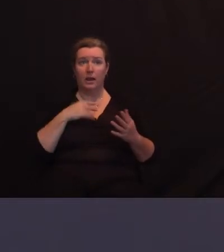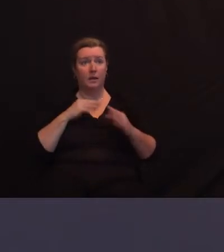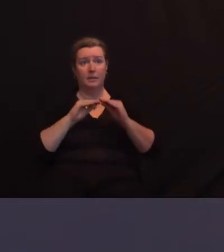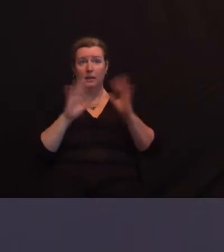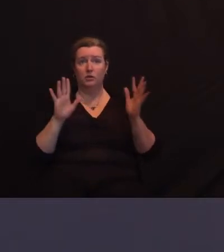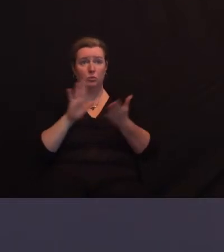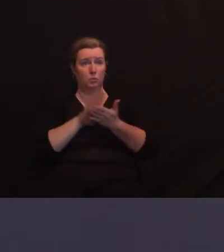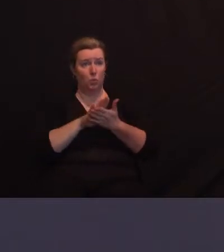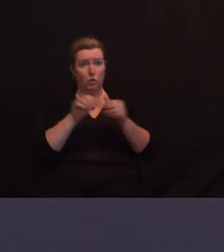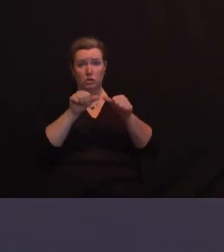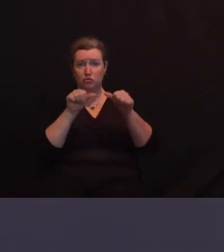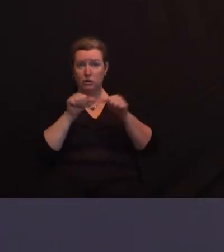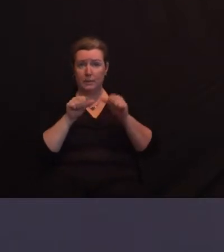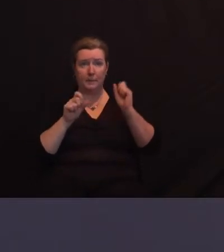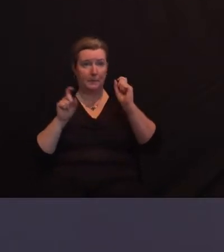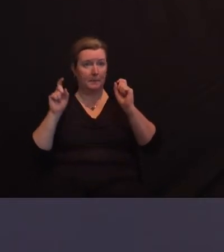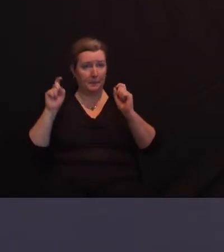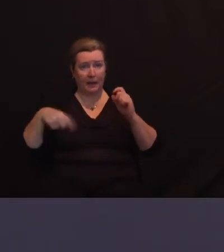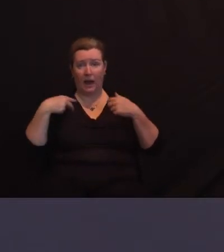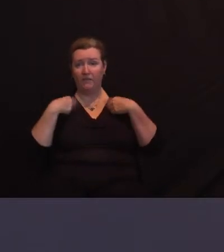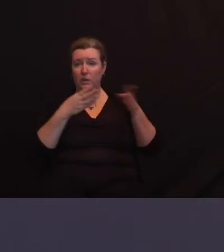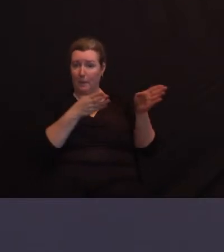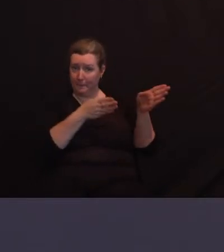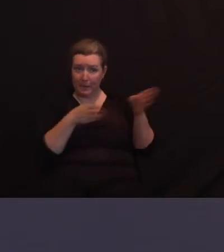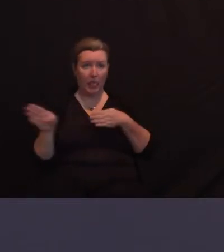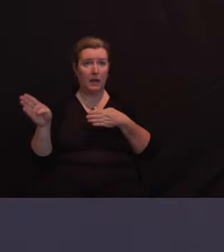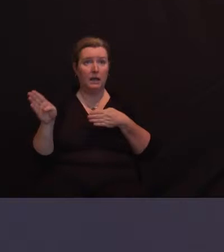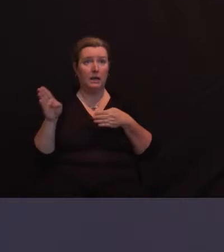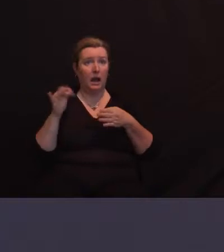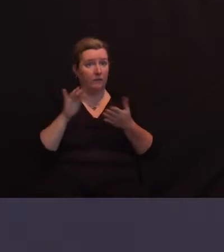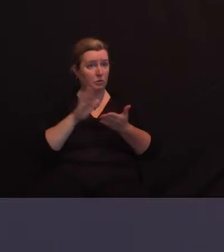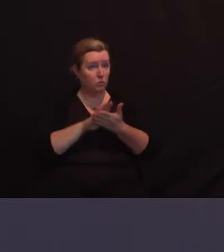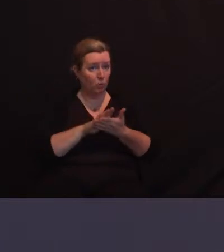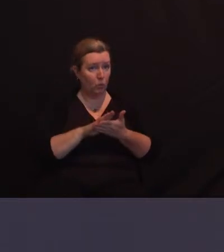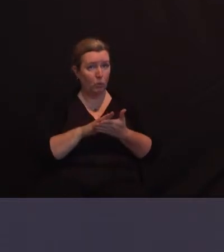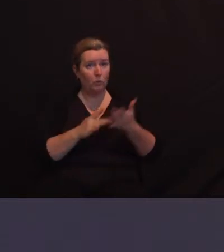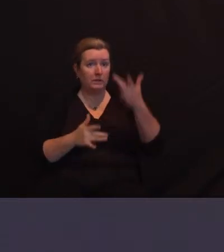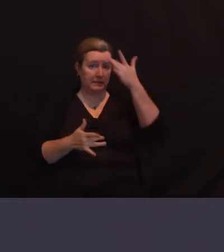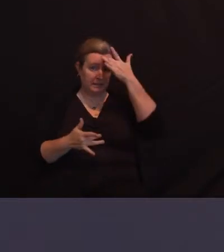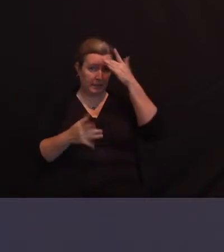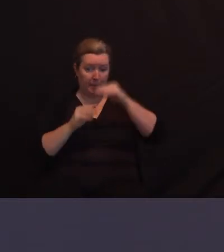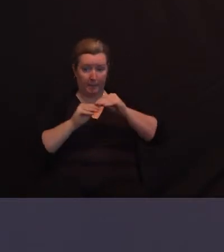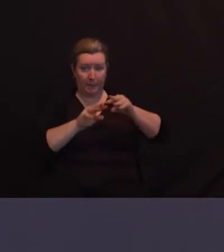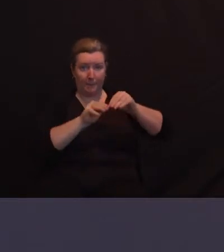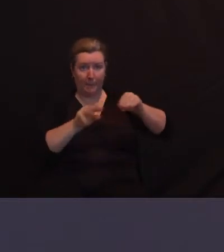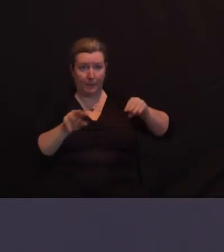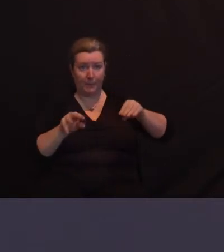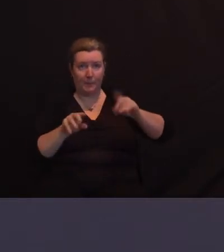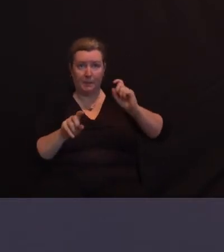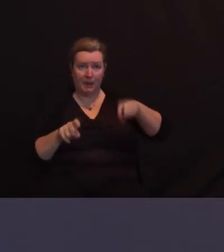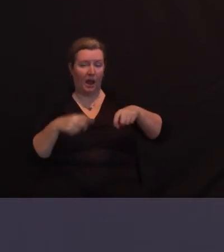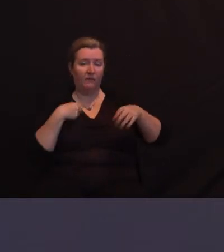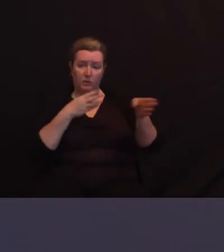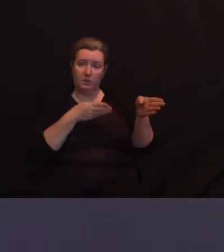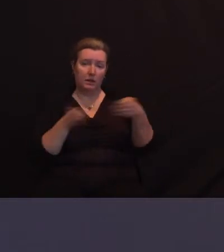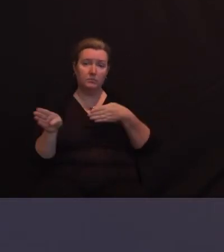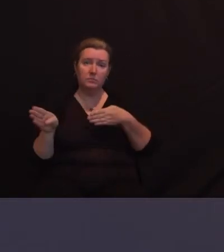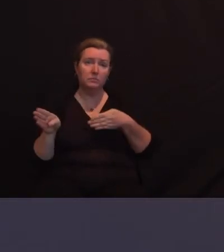they have to have a contingency plan if there is an outbreak. And Judy, you've been very involved in that, and everybody understands